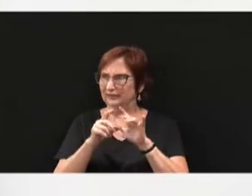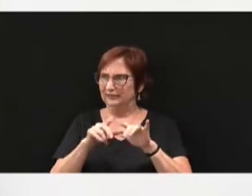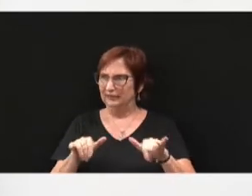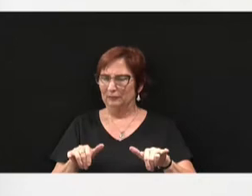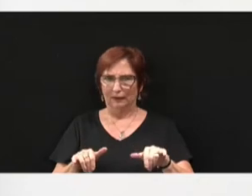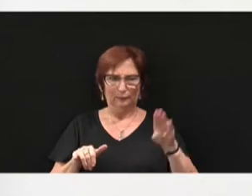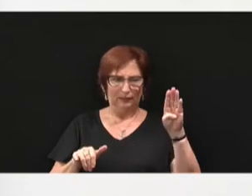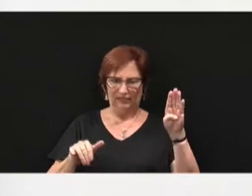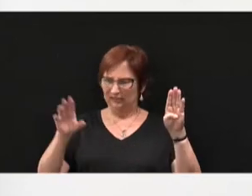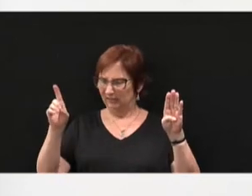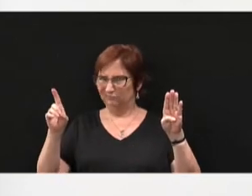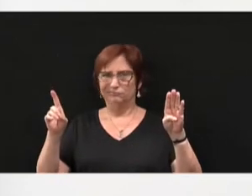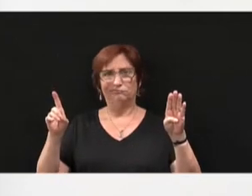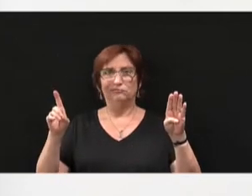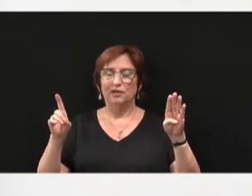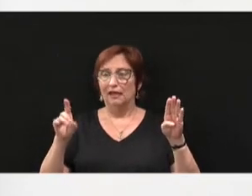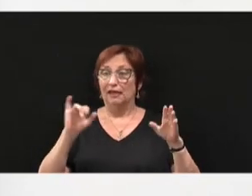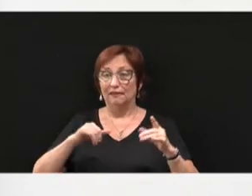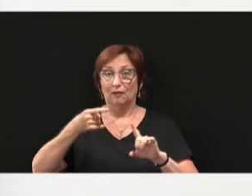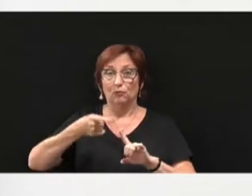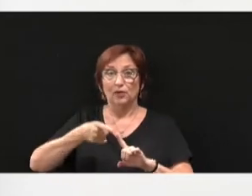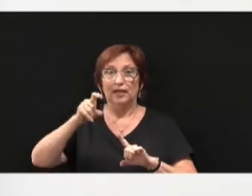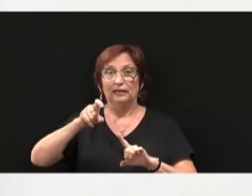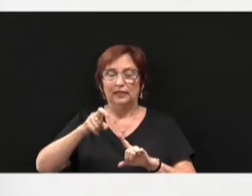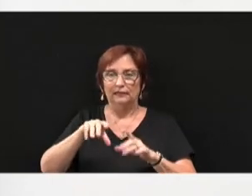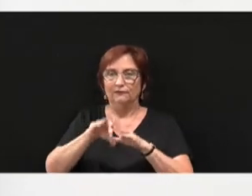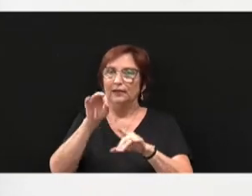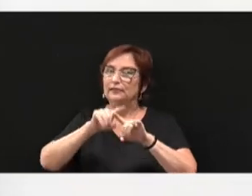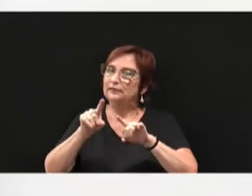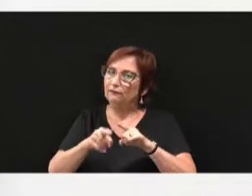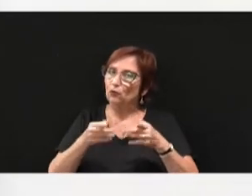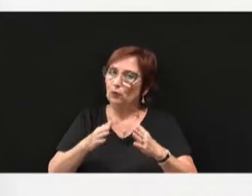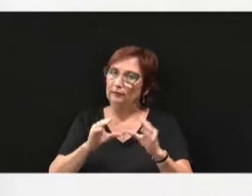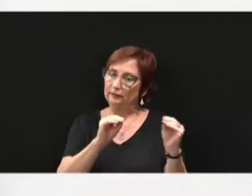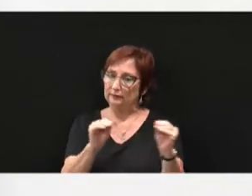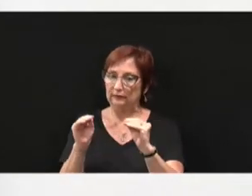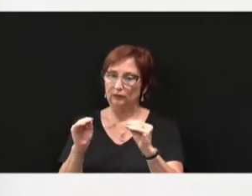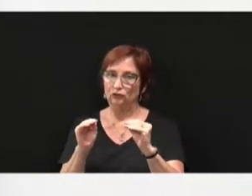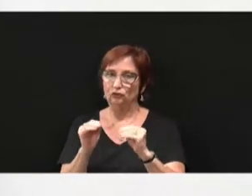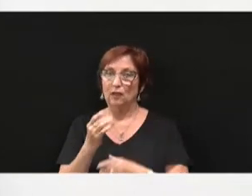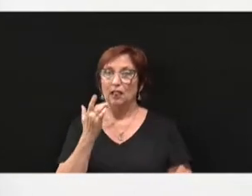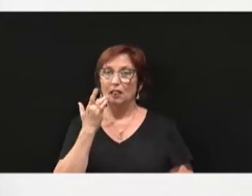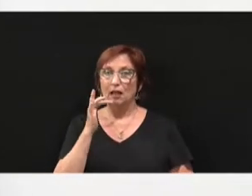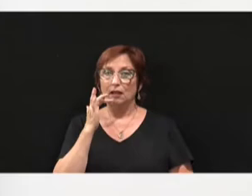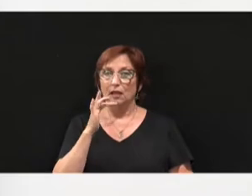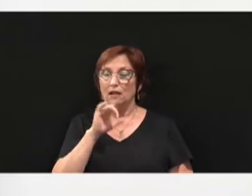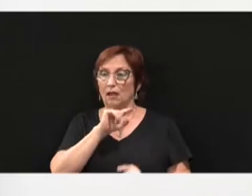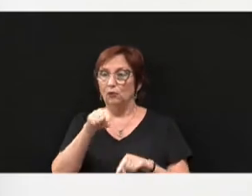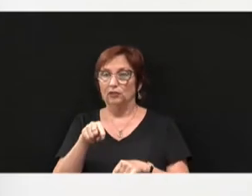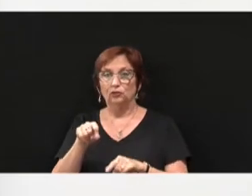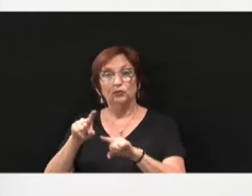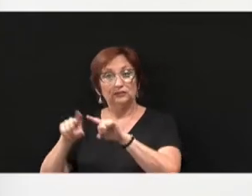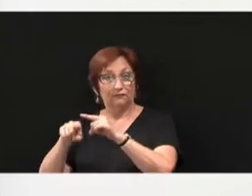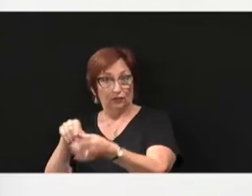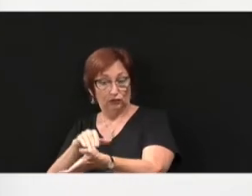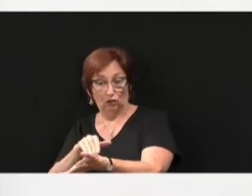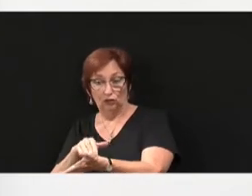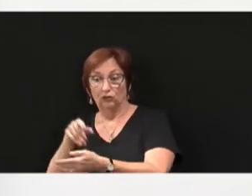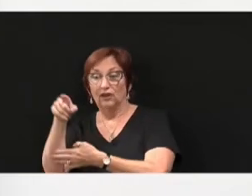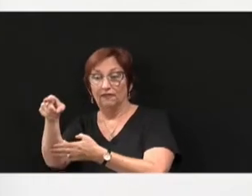So at which point I thought, all right, I need to find another way. Well, luckily I went to another position, and at that position they